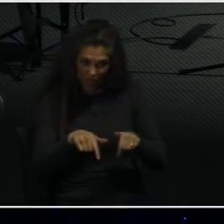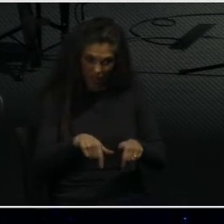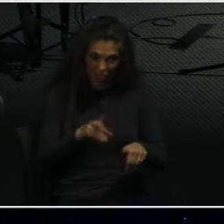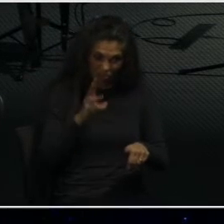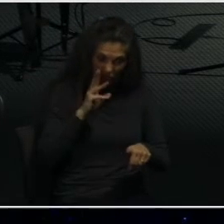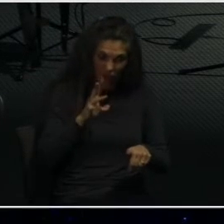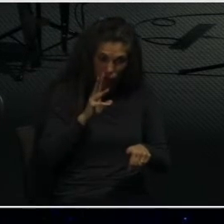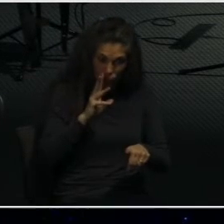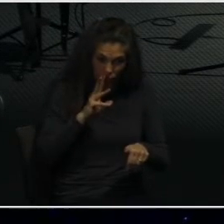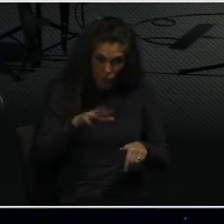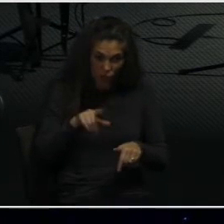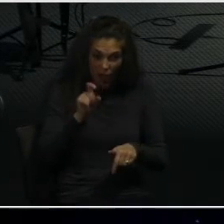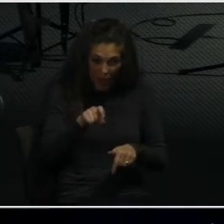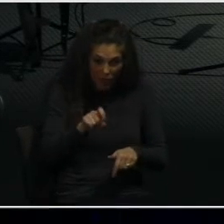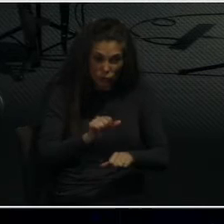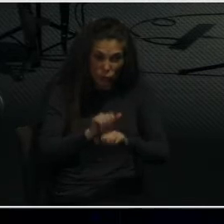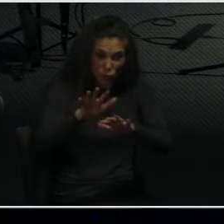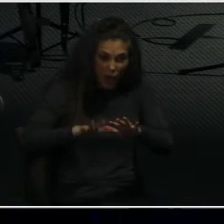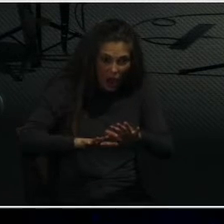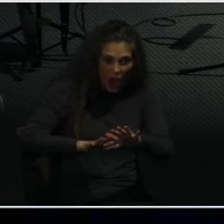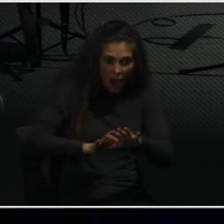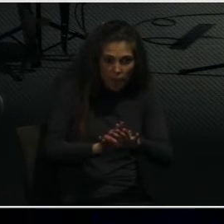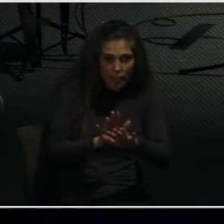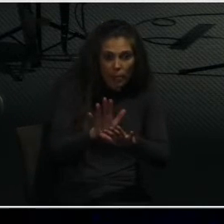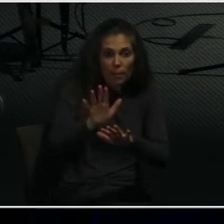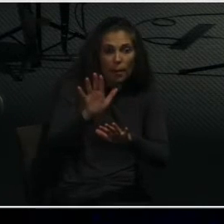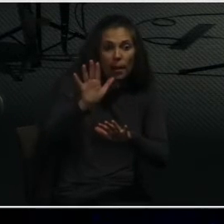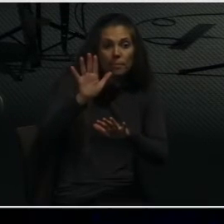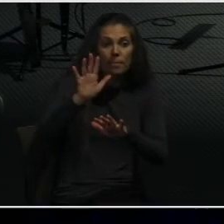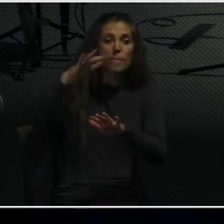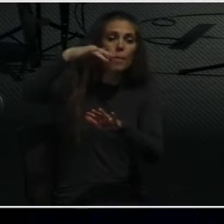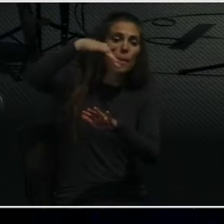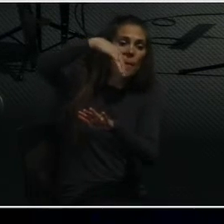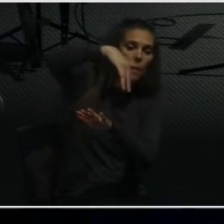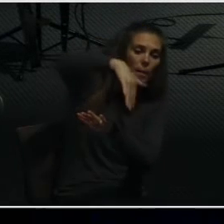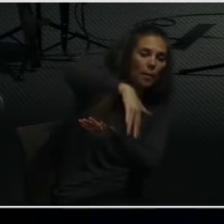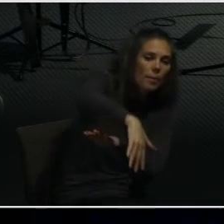down into the valley. Ever seen a river go up the mountain?